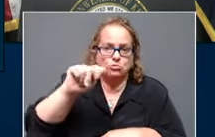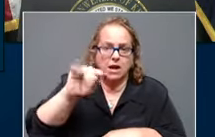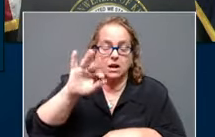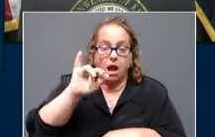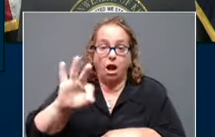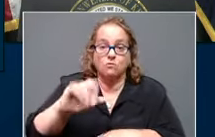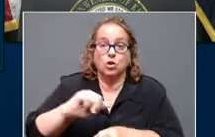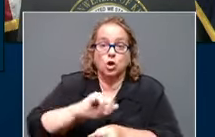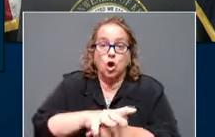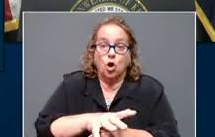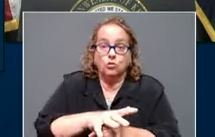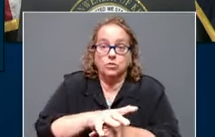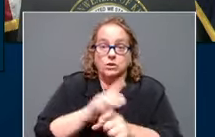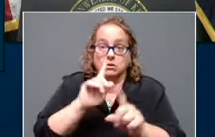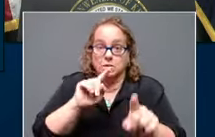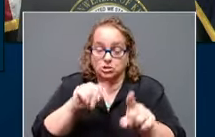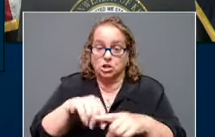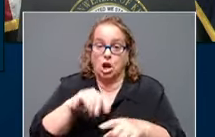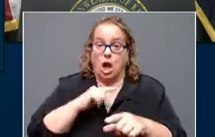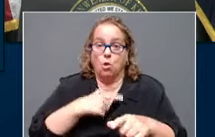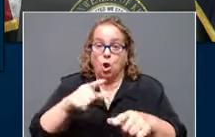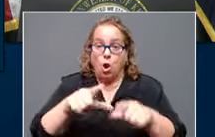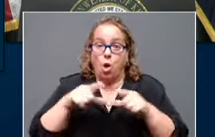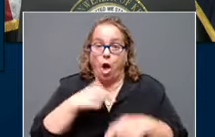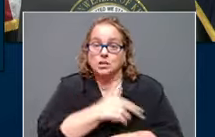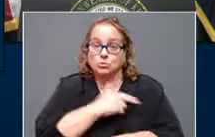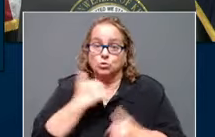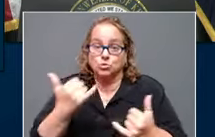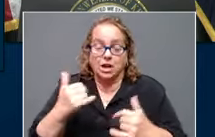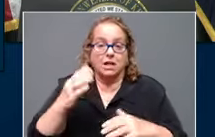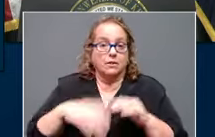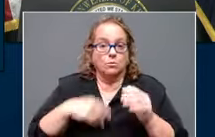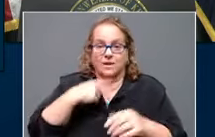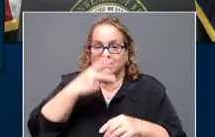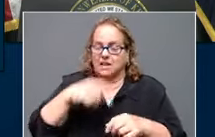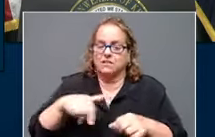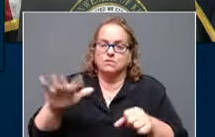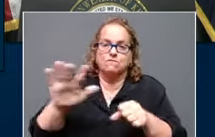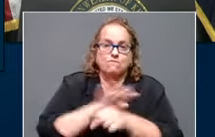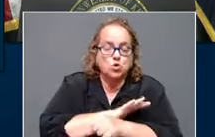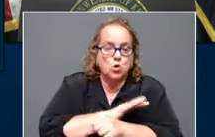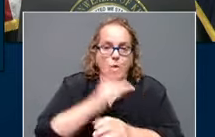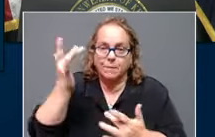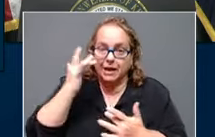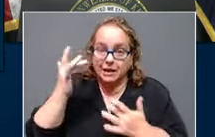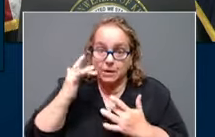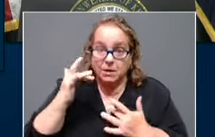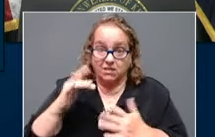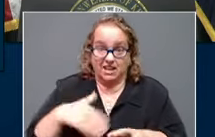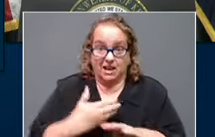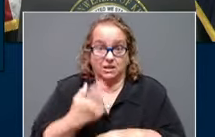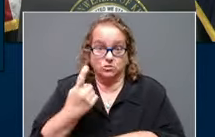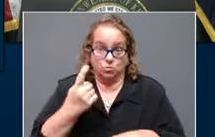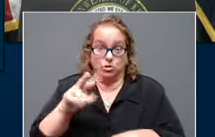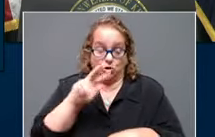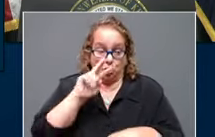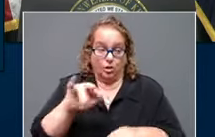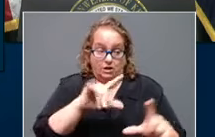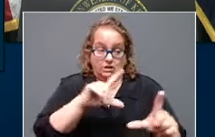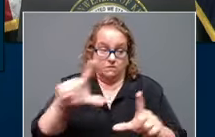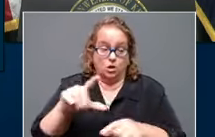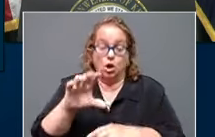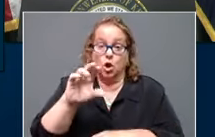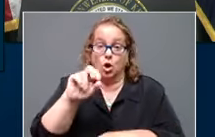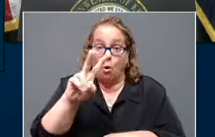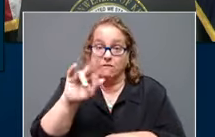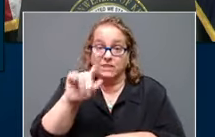with texts from other CEOs around Kentucky asking if there are beds available to transfer patients. This is the most concerning thing I've been told since the